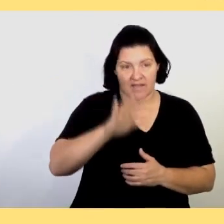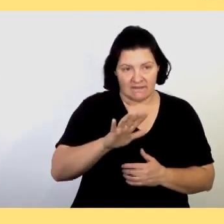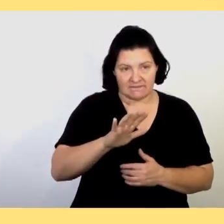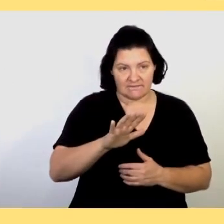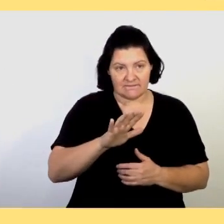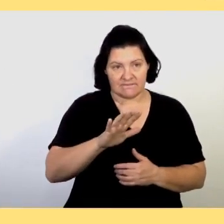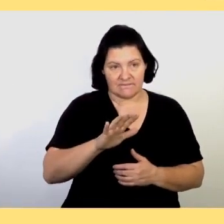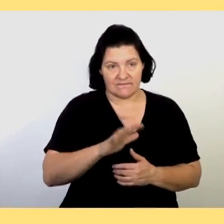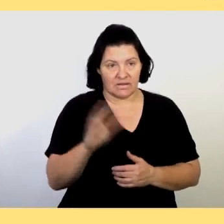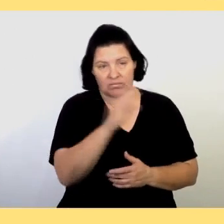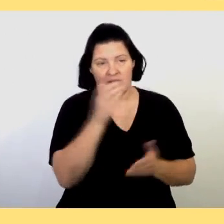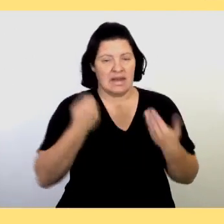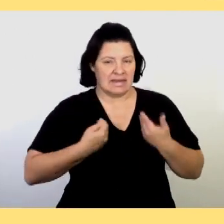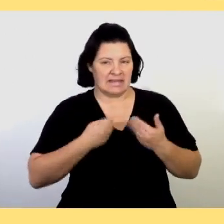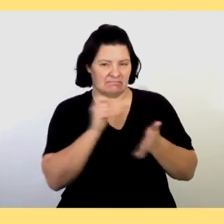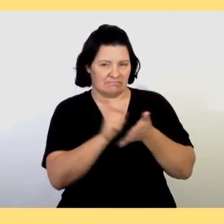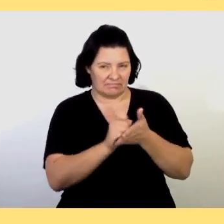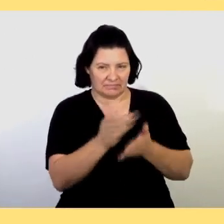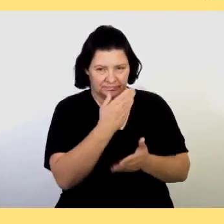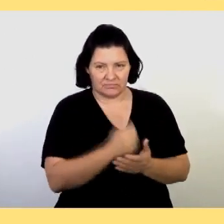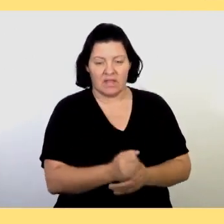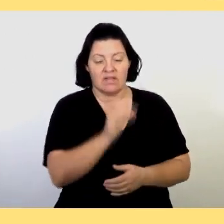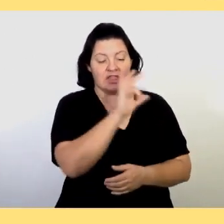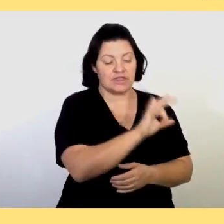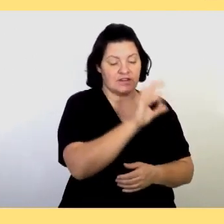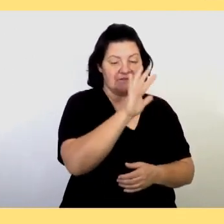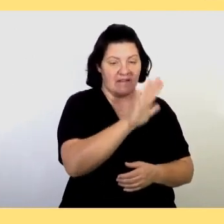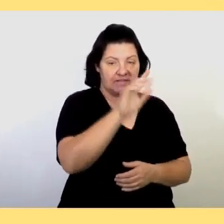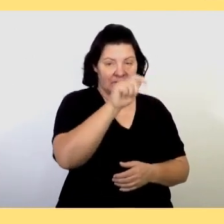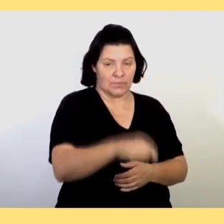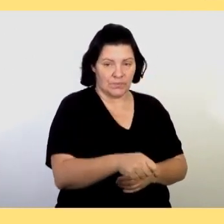35,035 here. Let's write it neatly. You're going to get